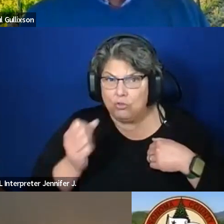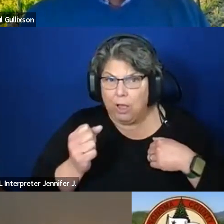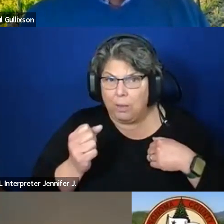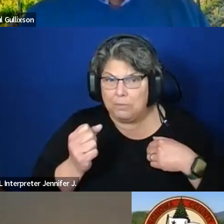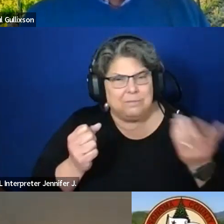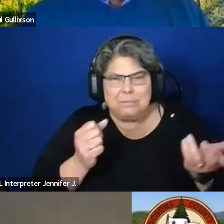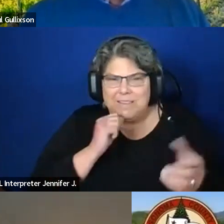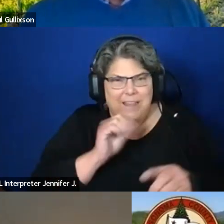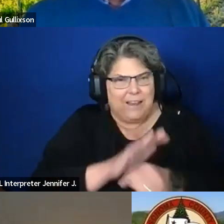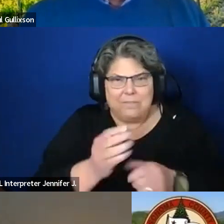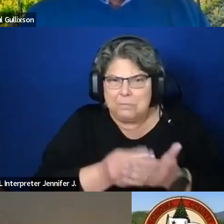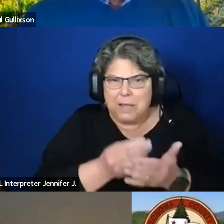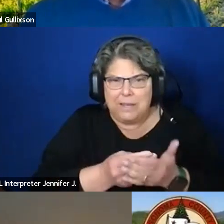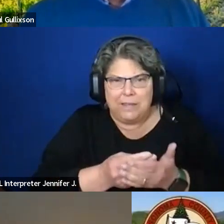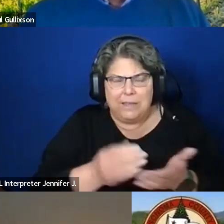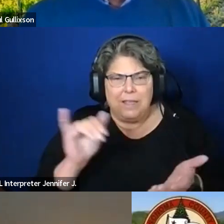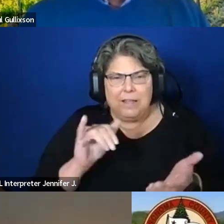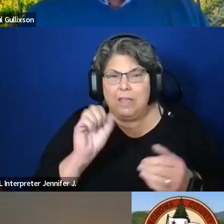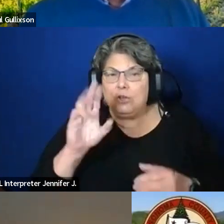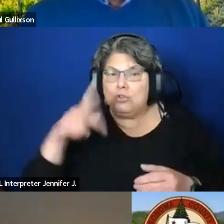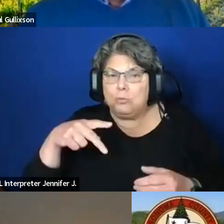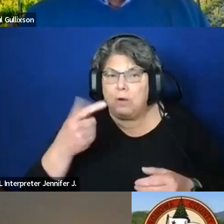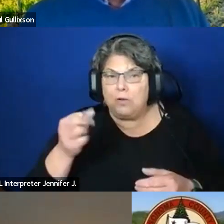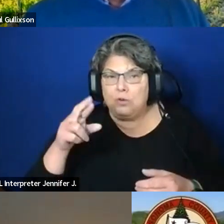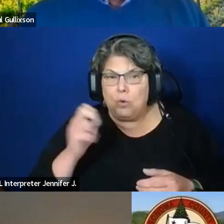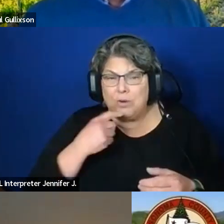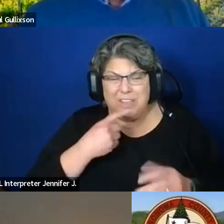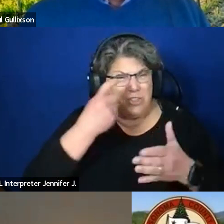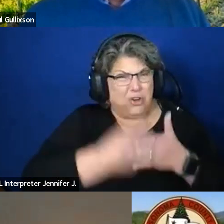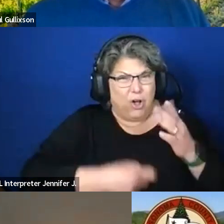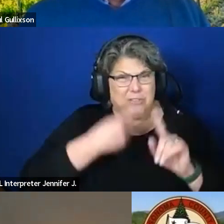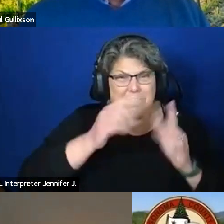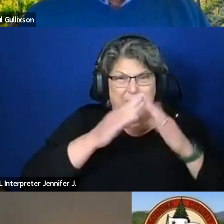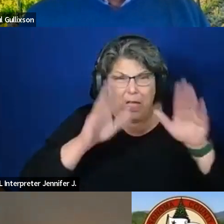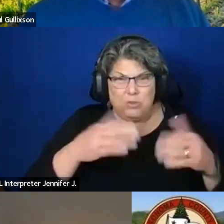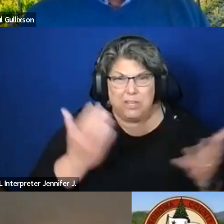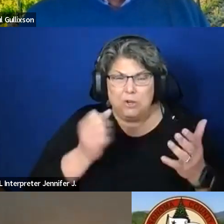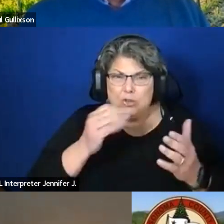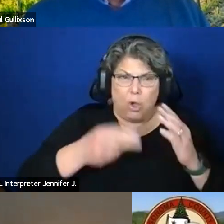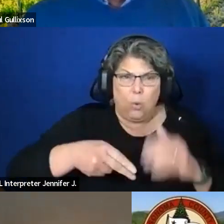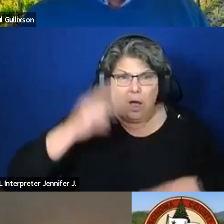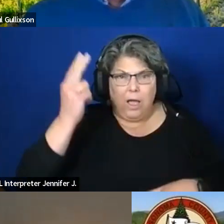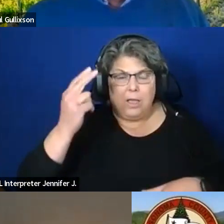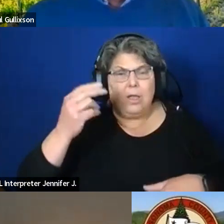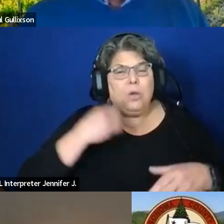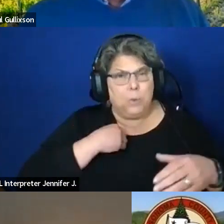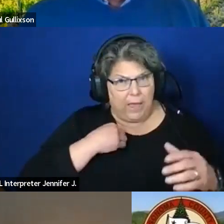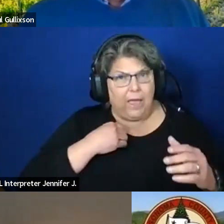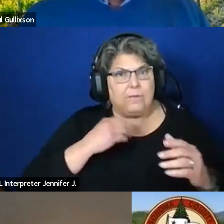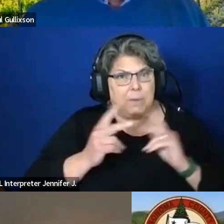enough. And as Supervisor Gore mentioned, the cost of housing is so high that we have employed homeless